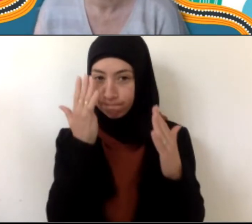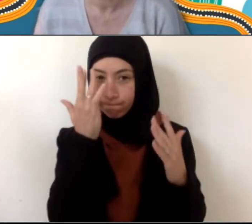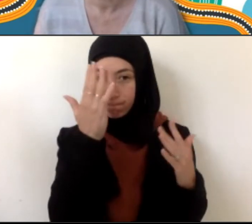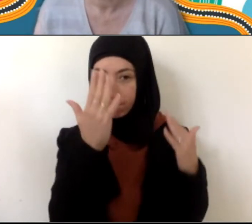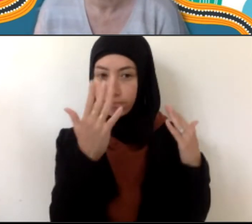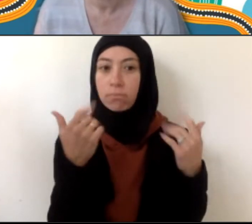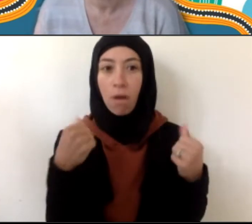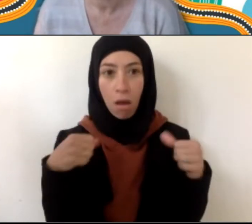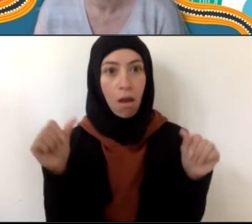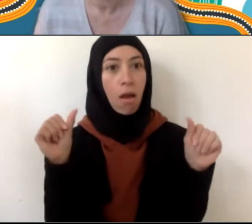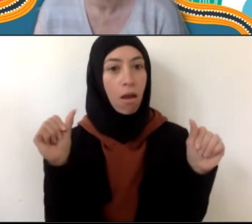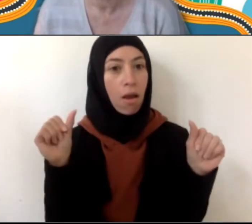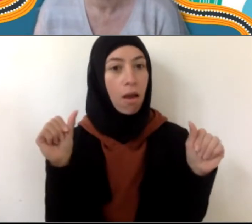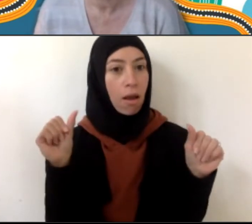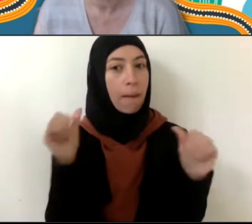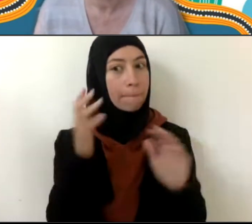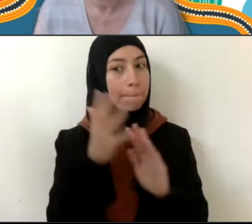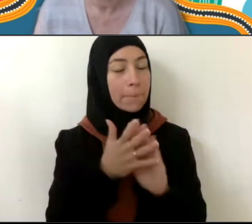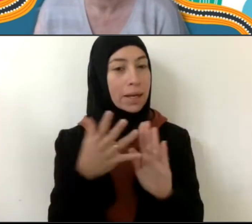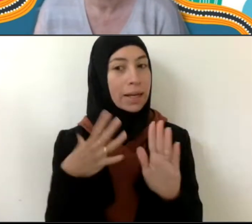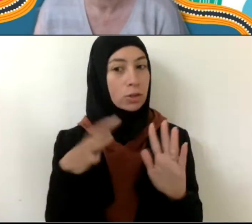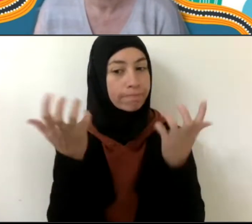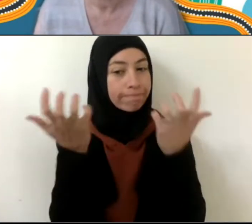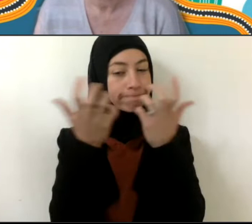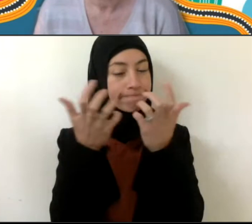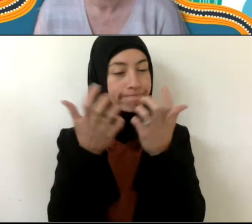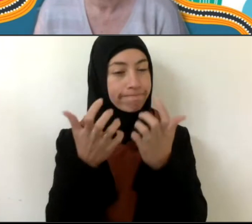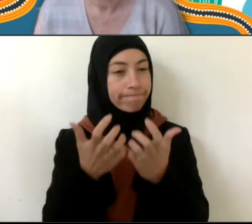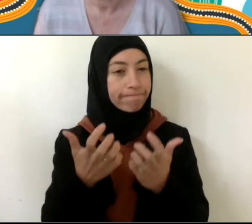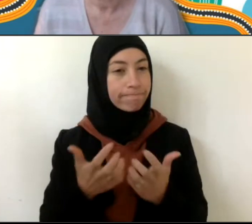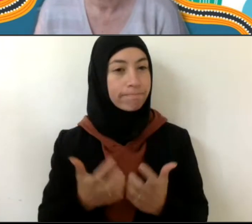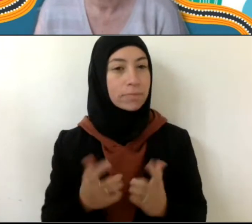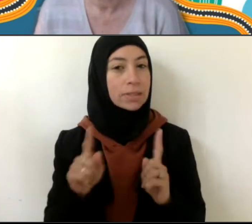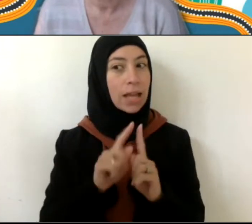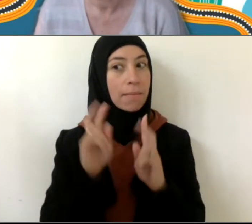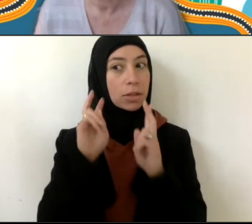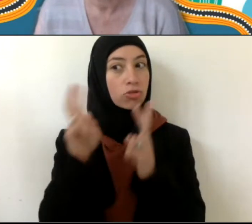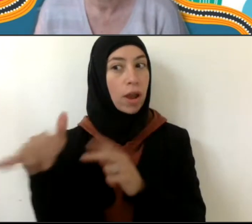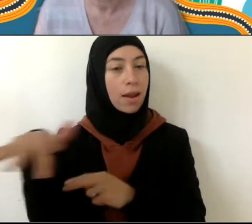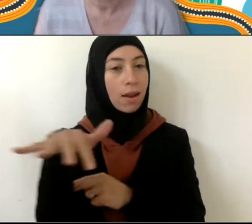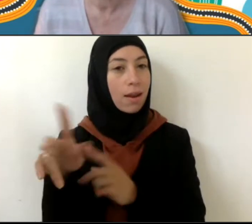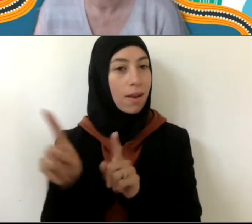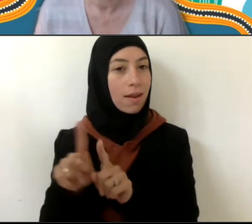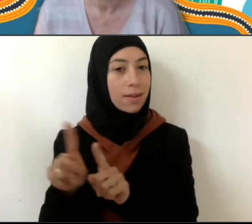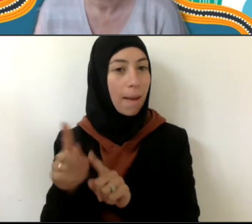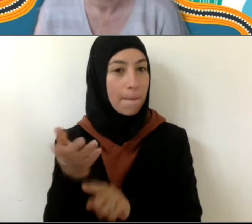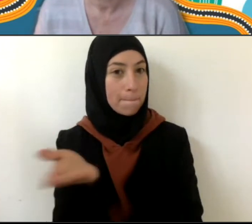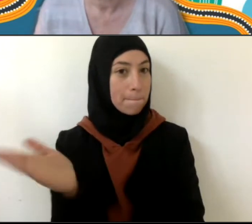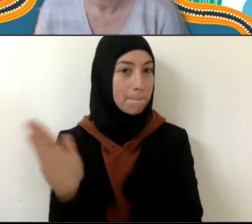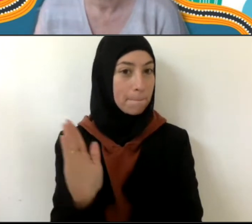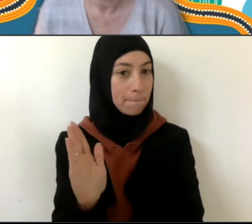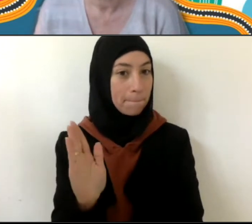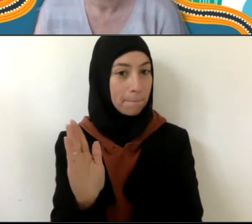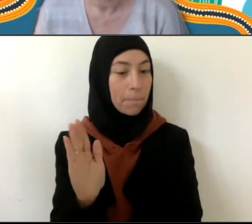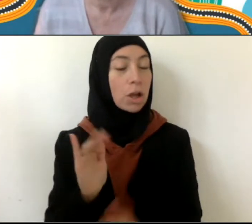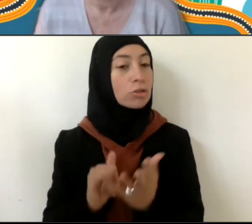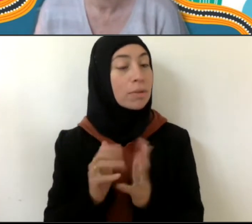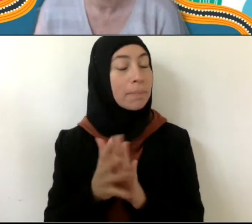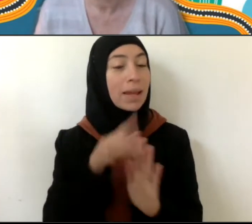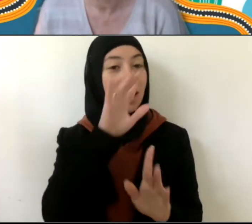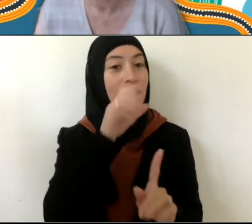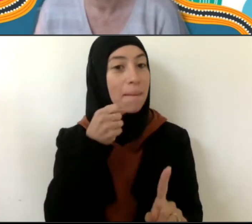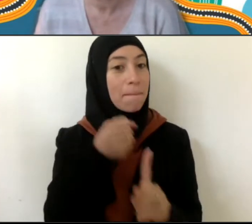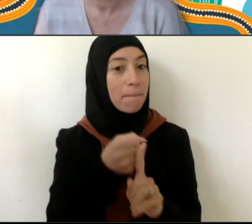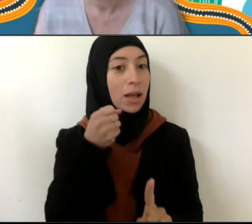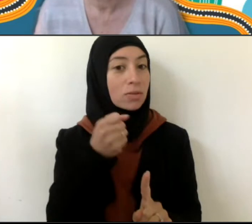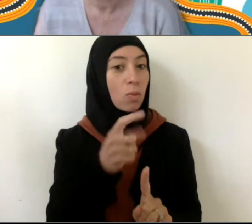they need to meet all the same requirements that other station elements need to meet. And so that can really impact strongly on the types